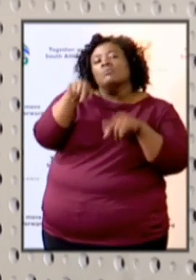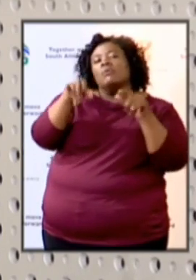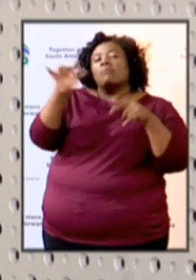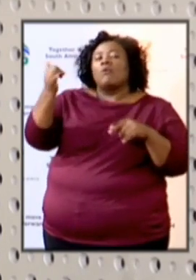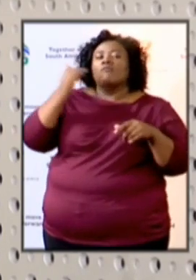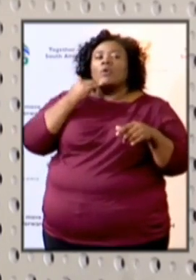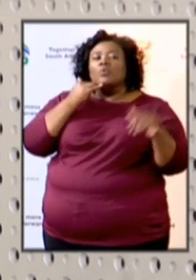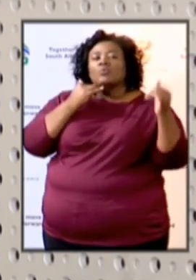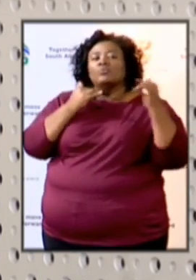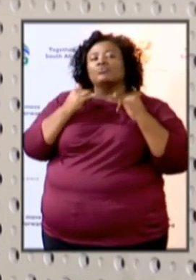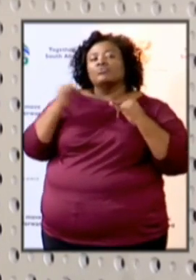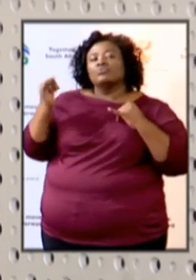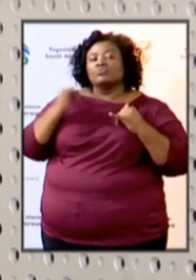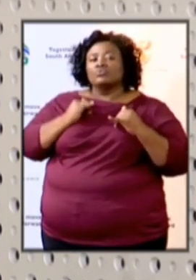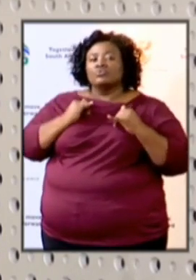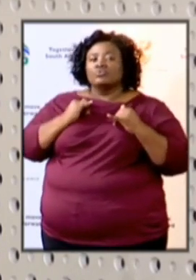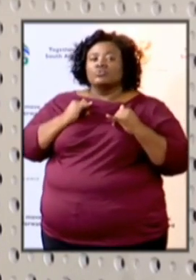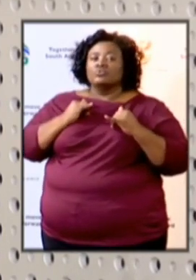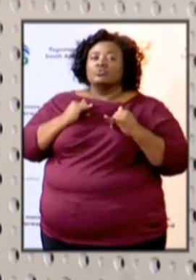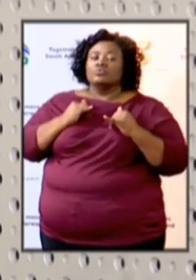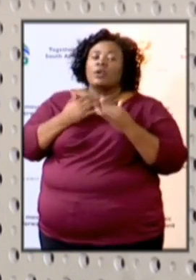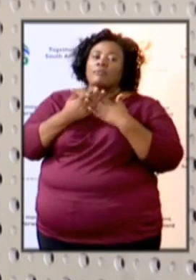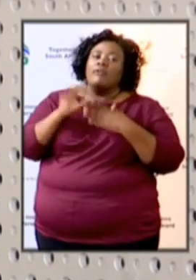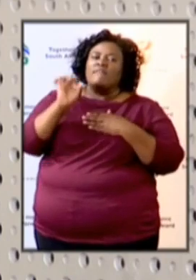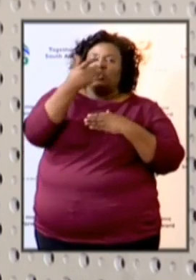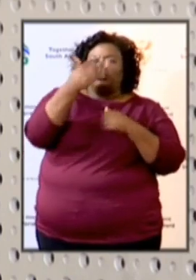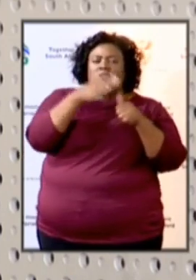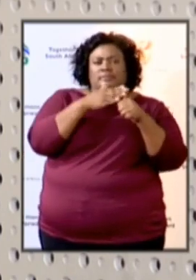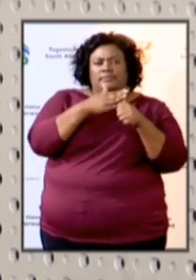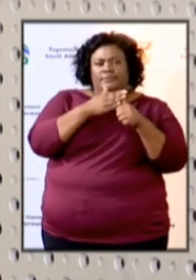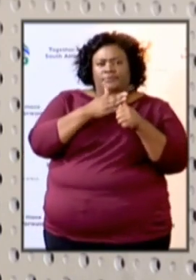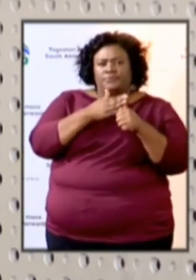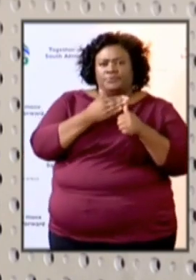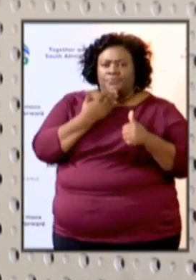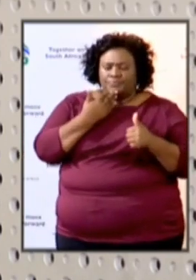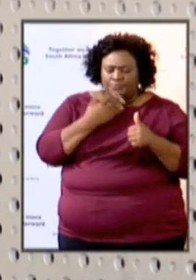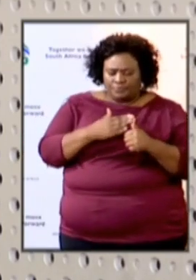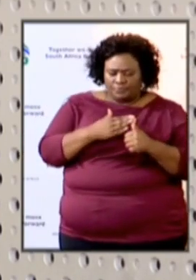in. Can we have the first caller?